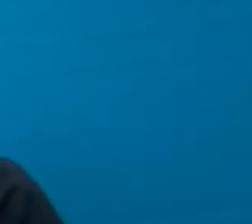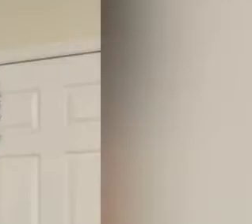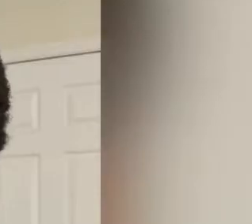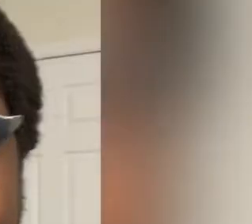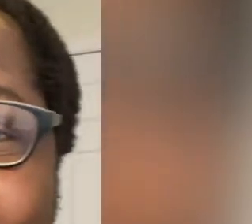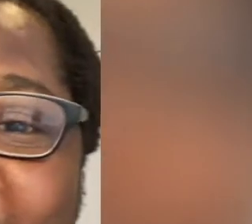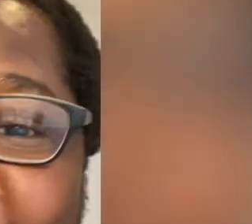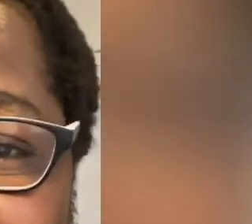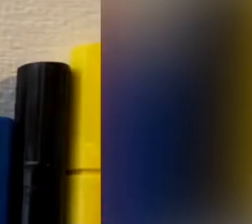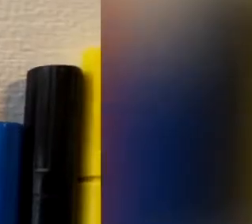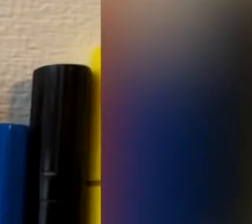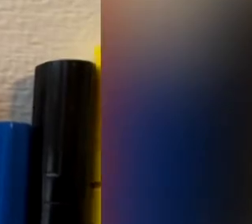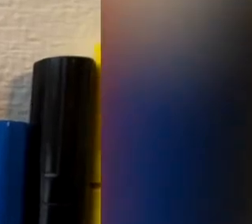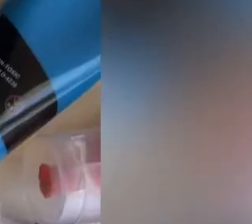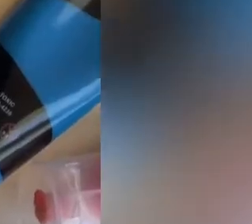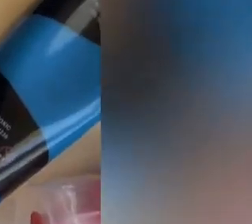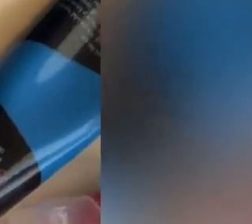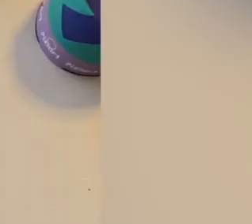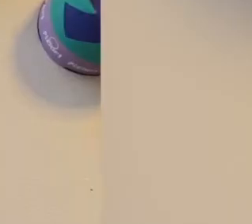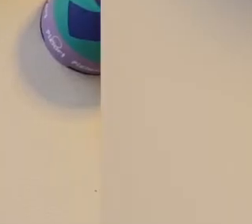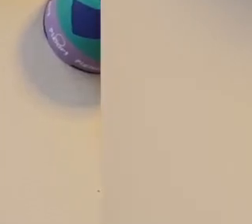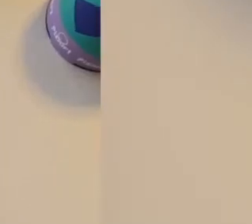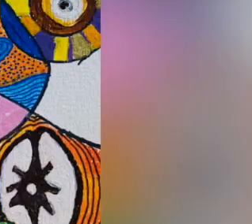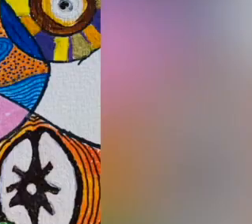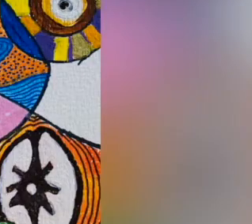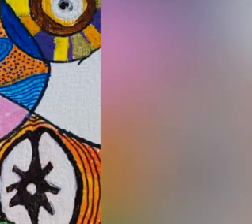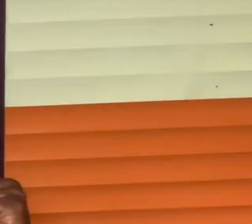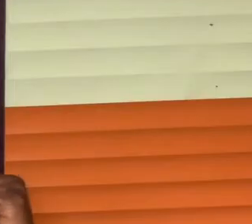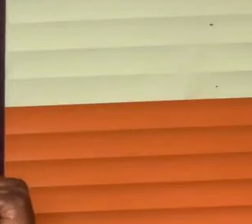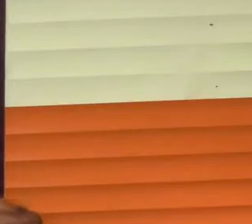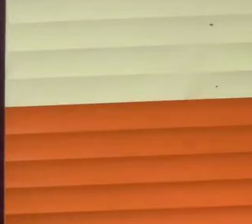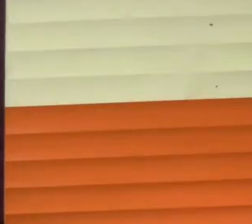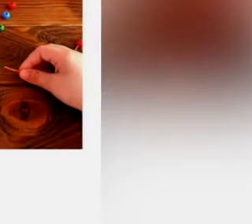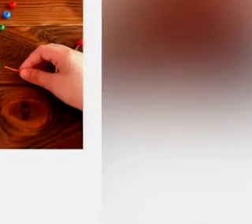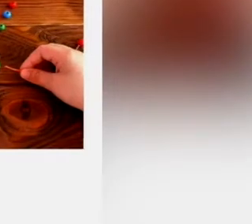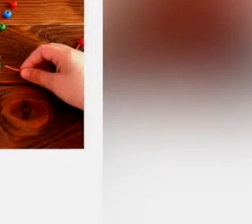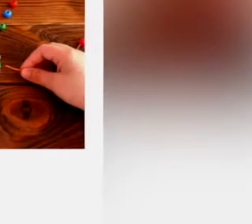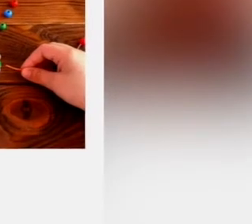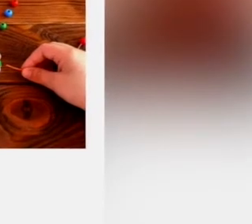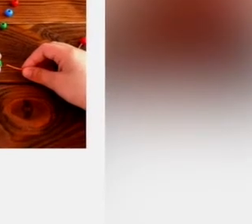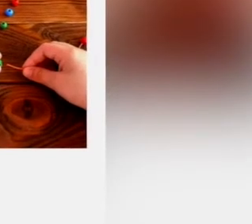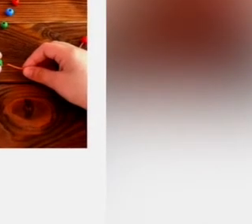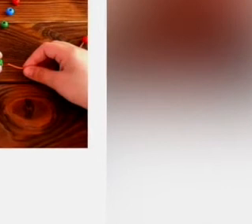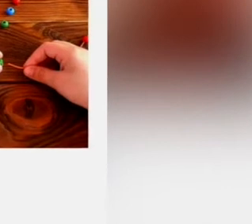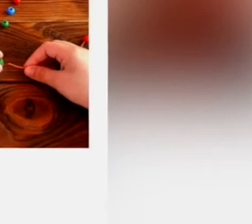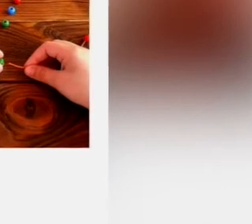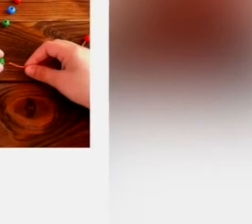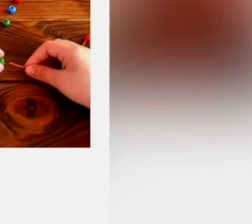and spoon. This is going to be fun. This is going to be like a very beautiful experience. Yay!